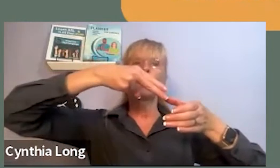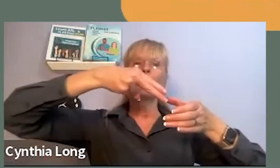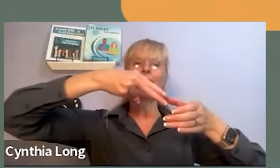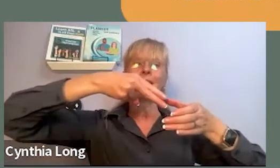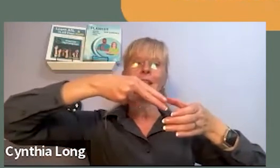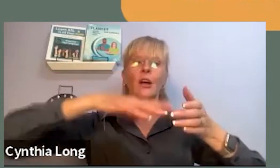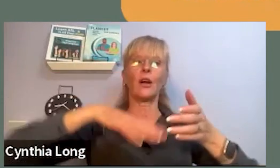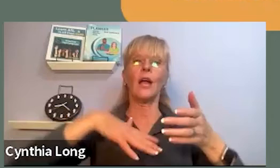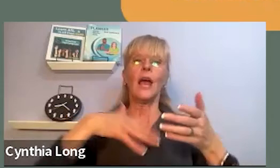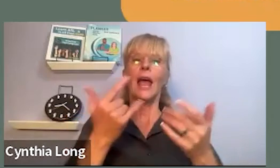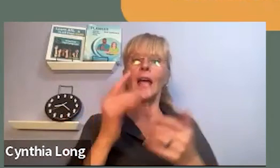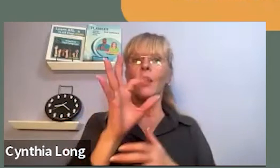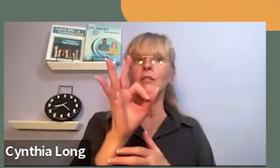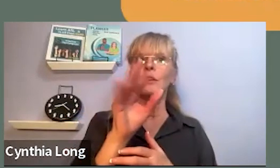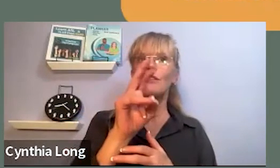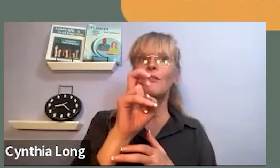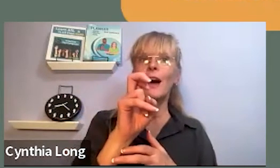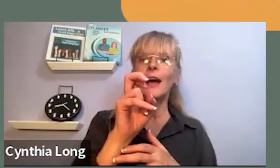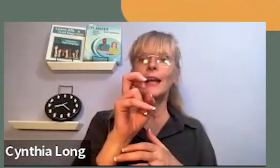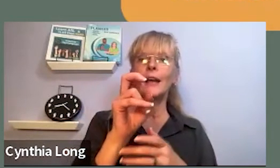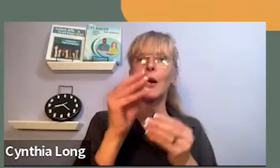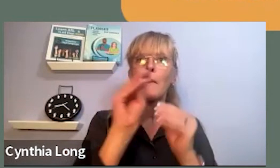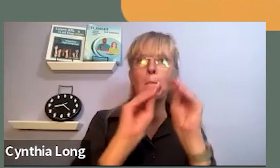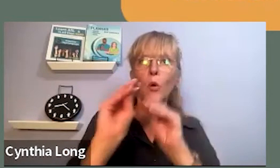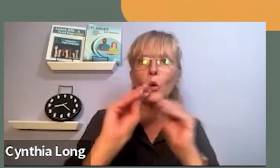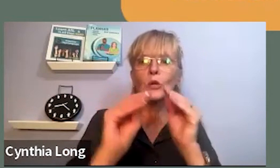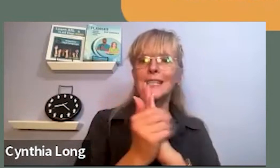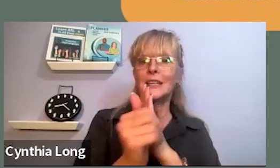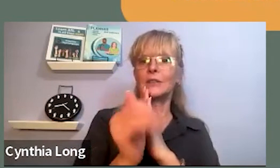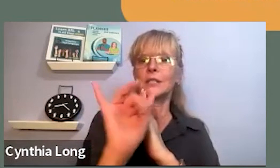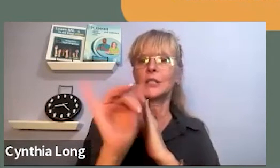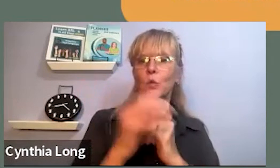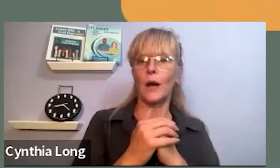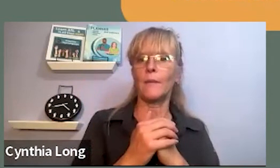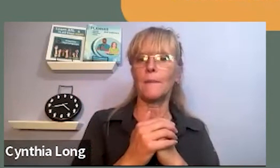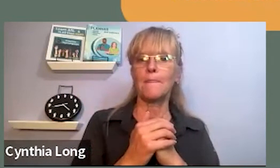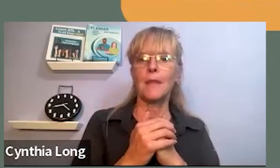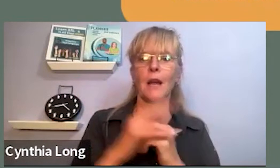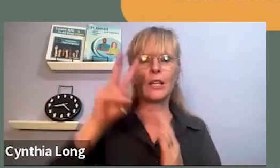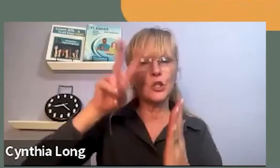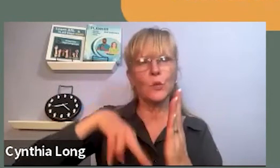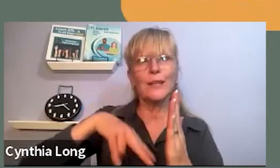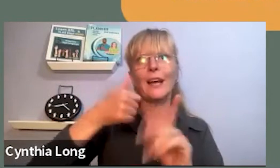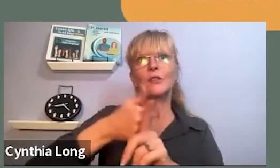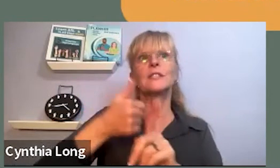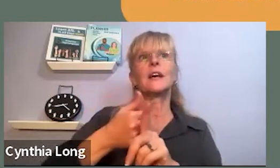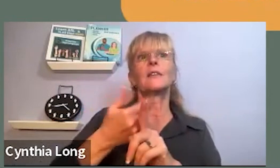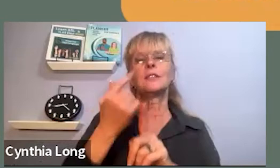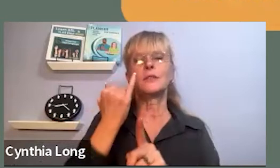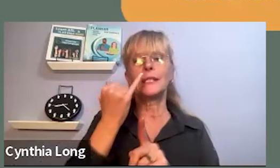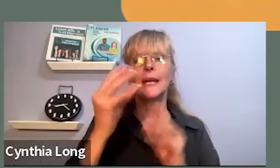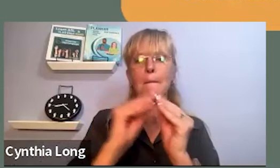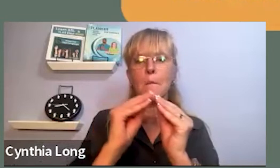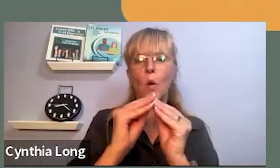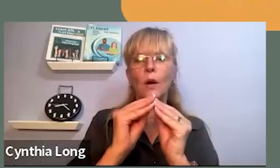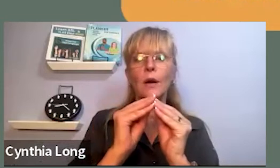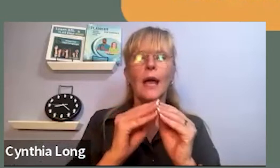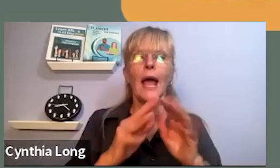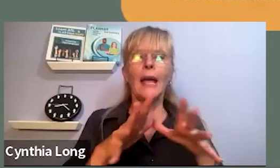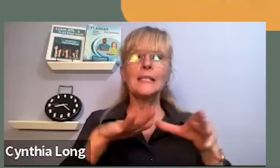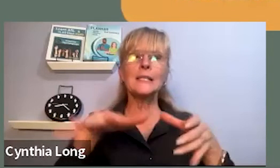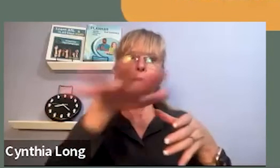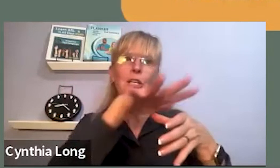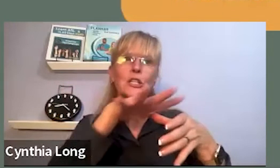throw it in there, and also fine motor skills as well. I'll let you read that yourself to see